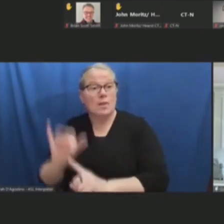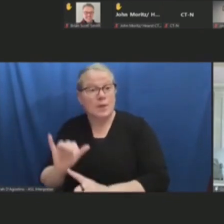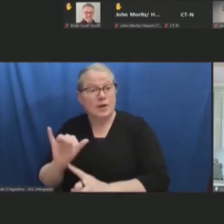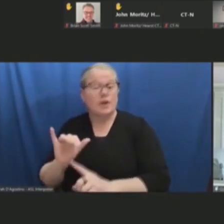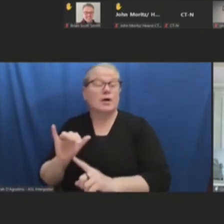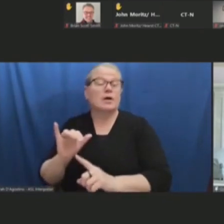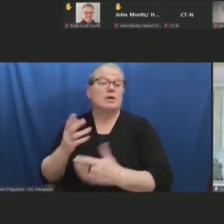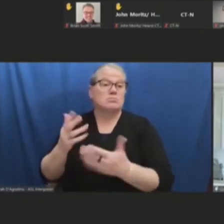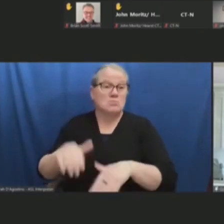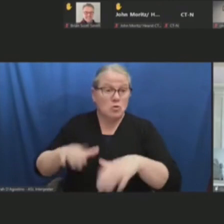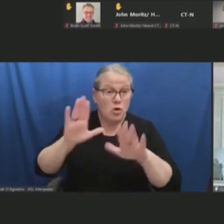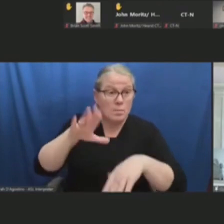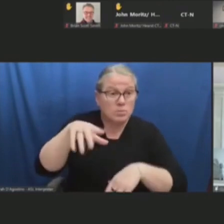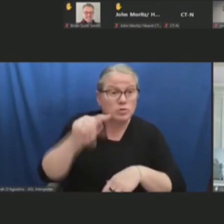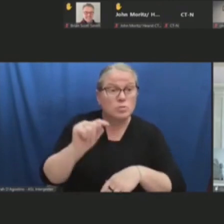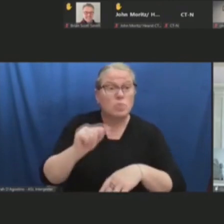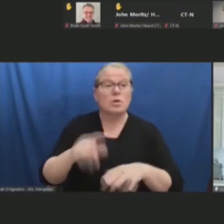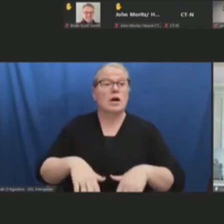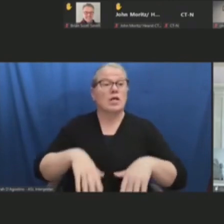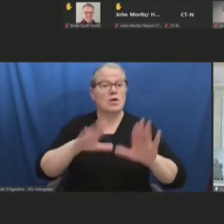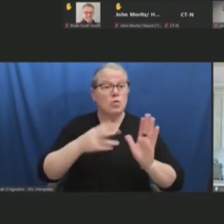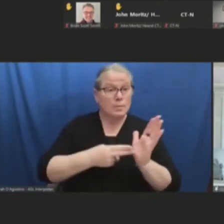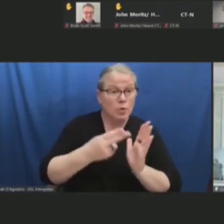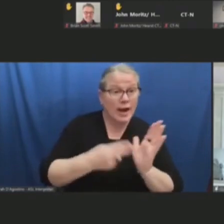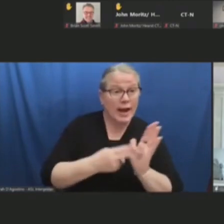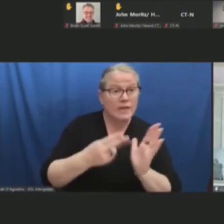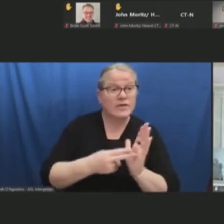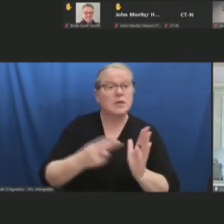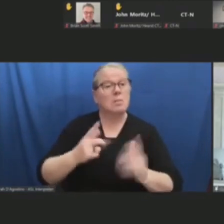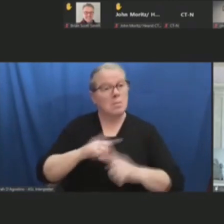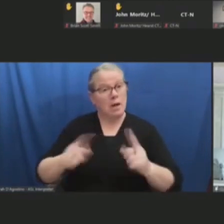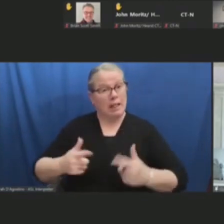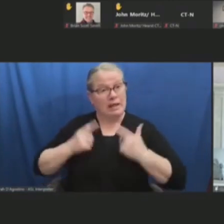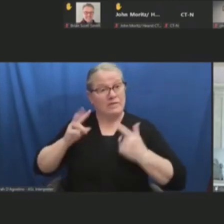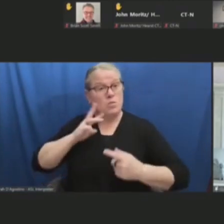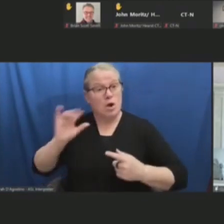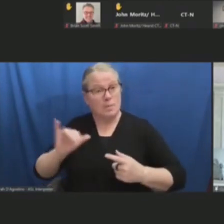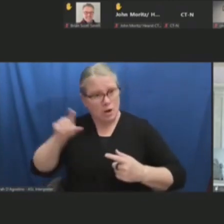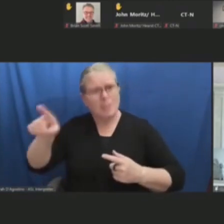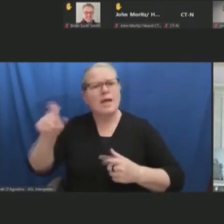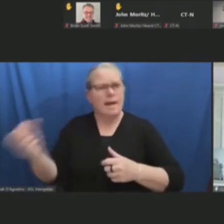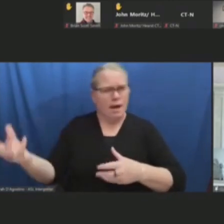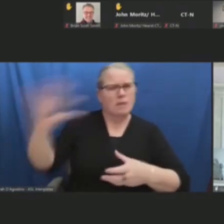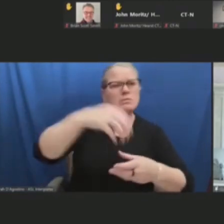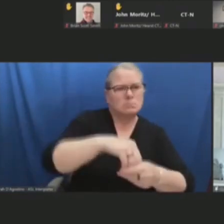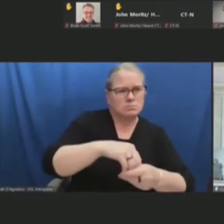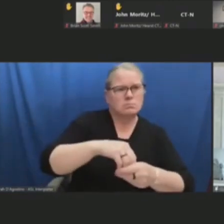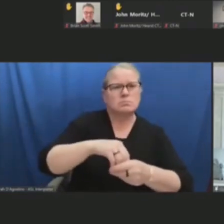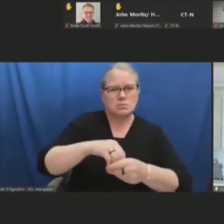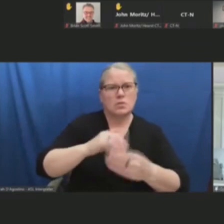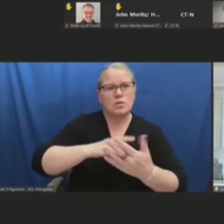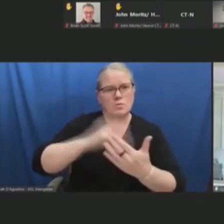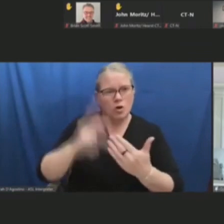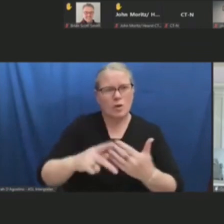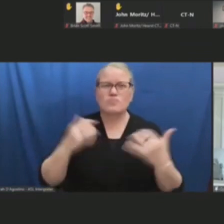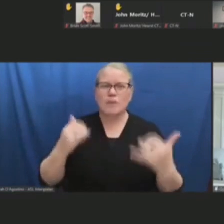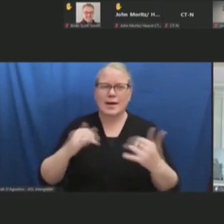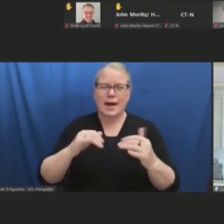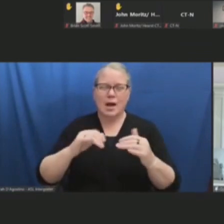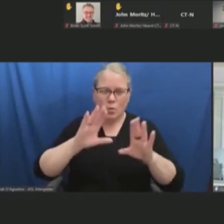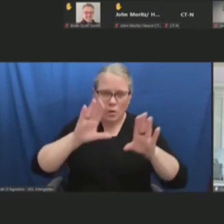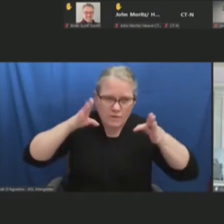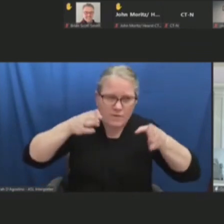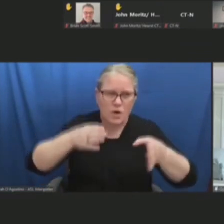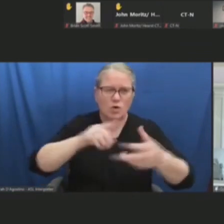and they could participate in the program as well right now. But right now, our focus right now are the 3 highest uninsured